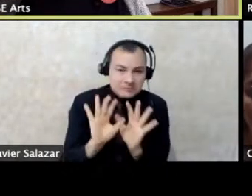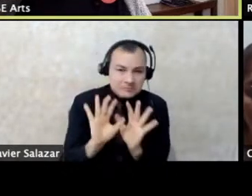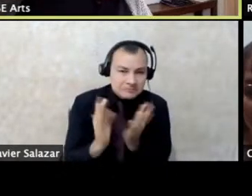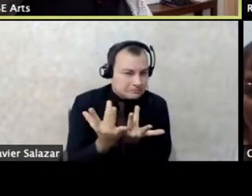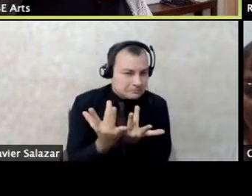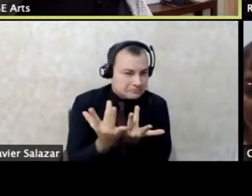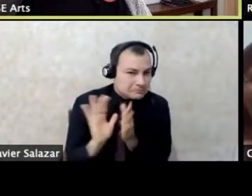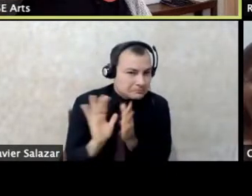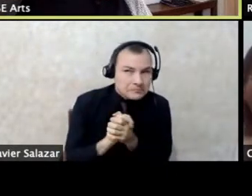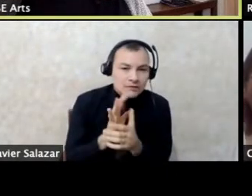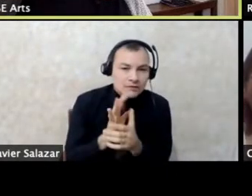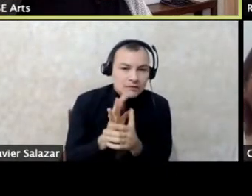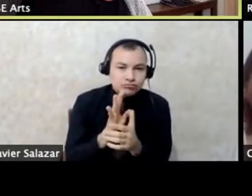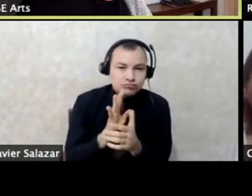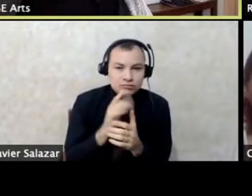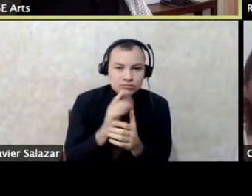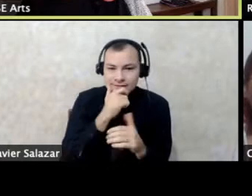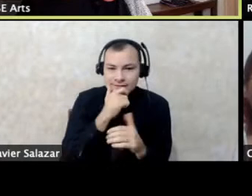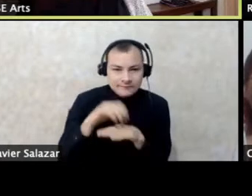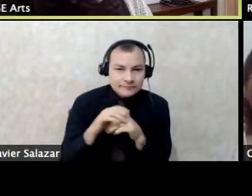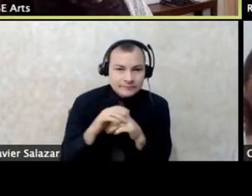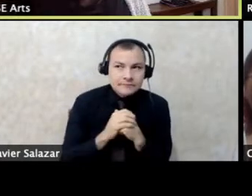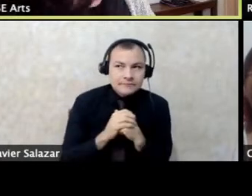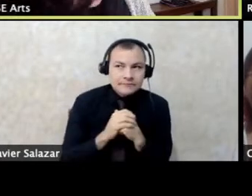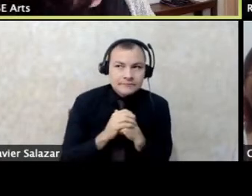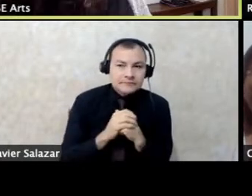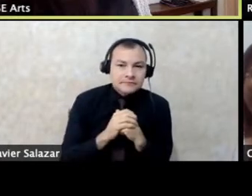afternoon to everyone.